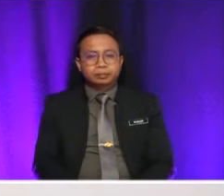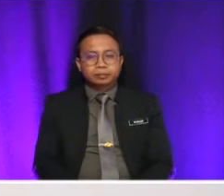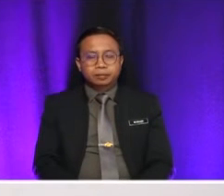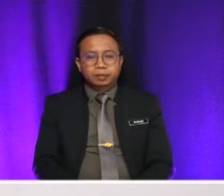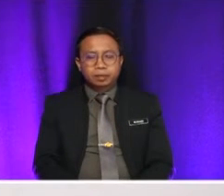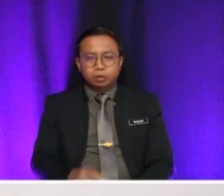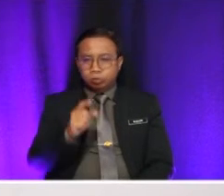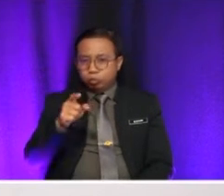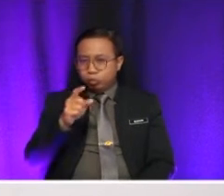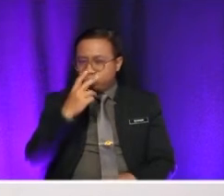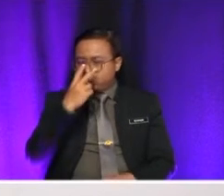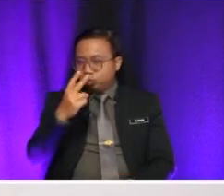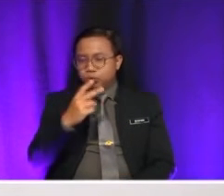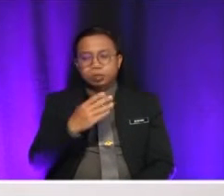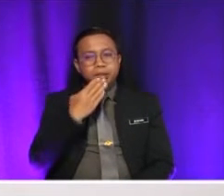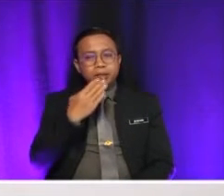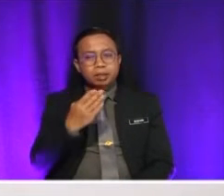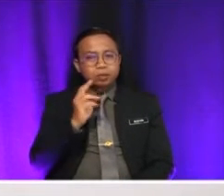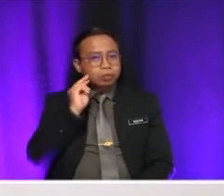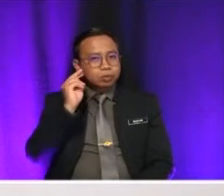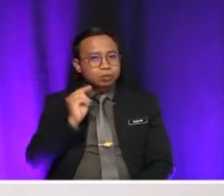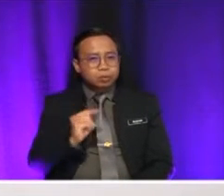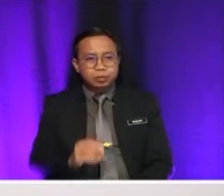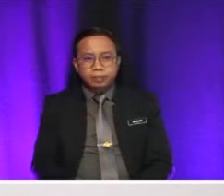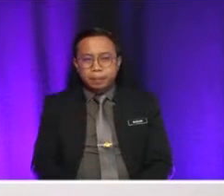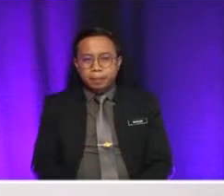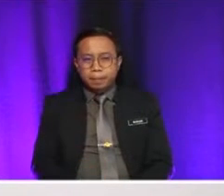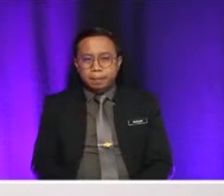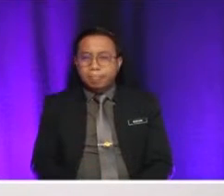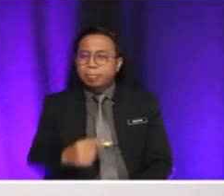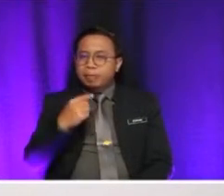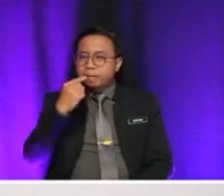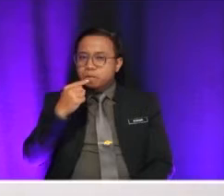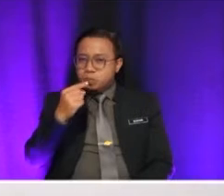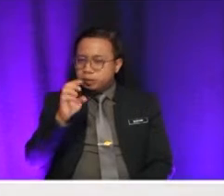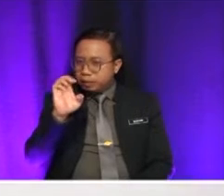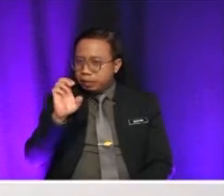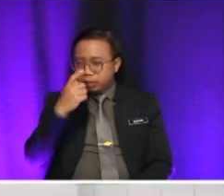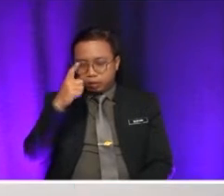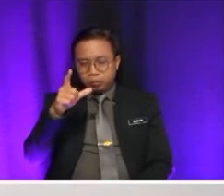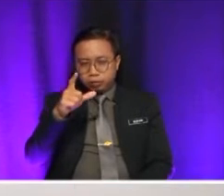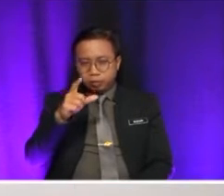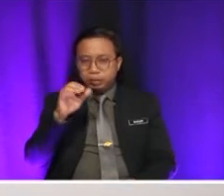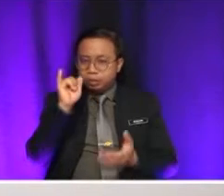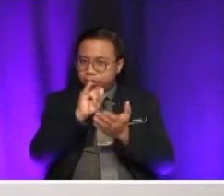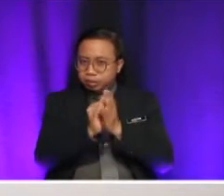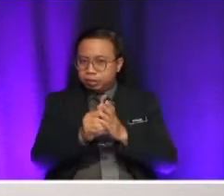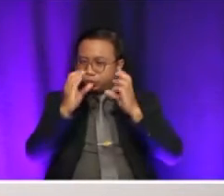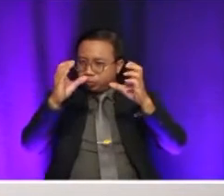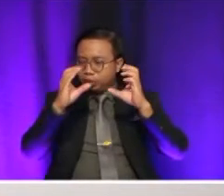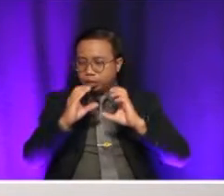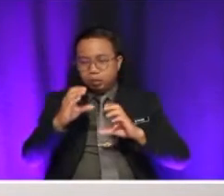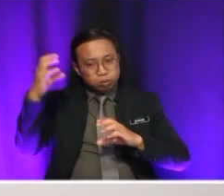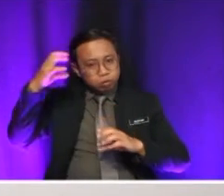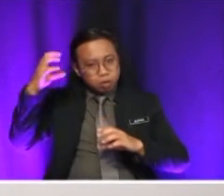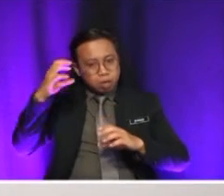see, yes. Okay, so thank you, Nazura. So Nazura says E. Okay, let us look at this paragraph. Solar